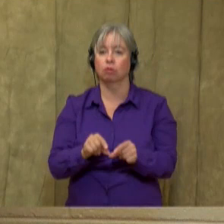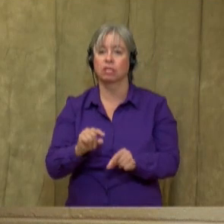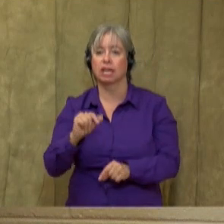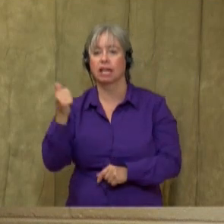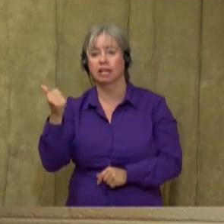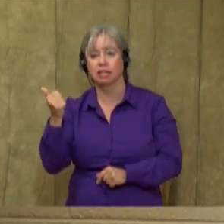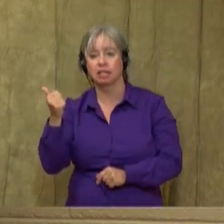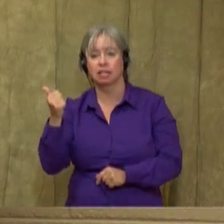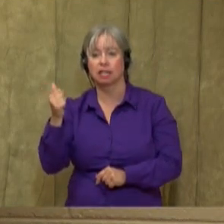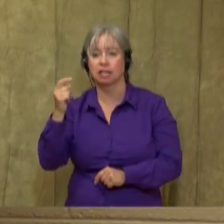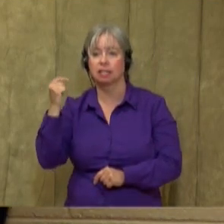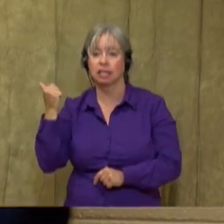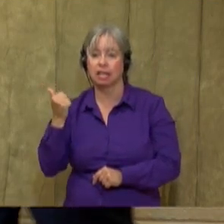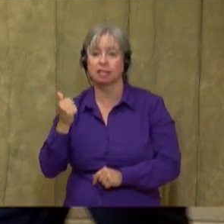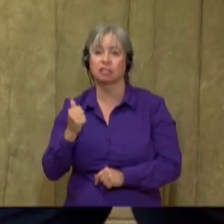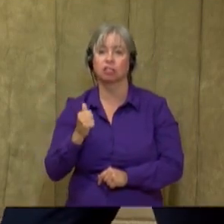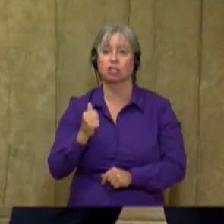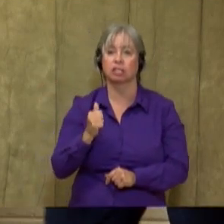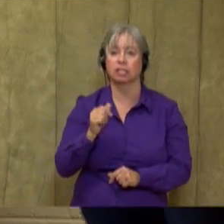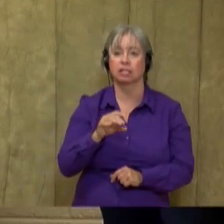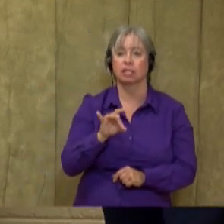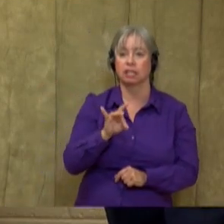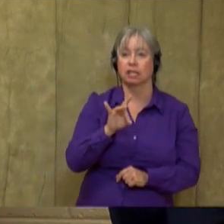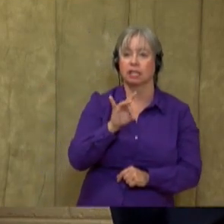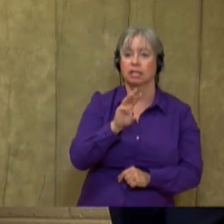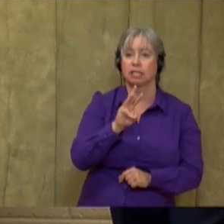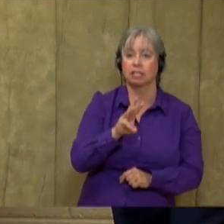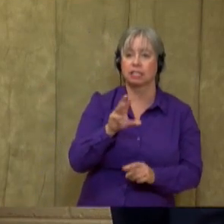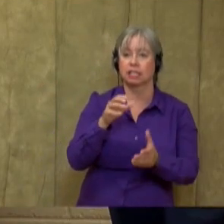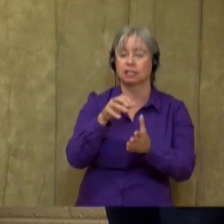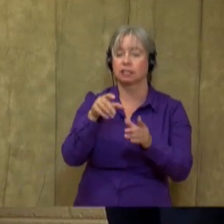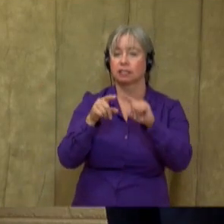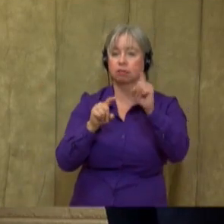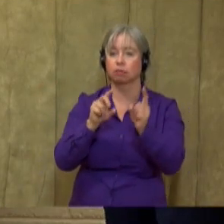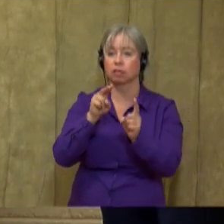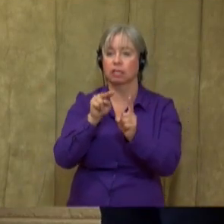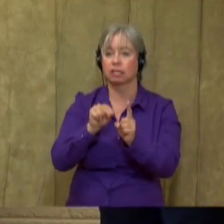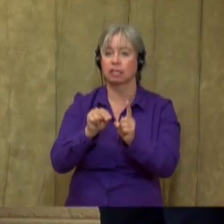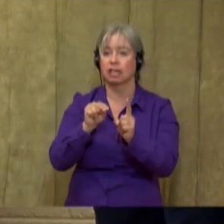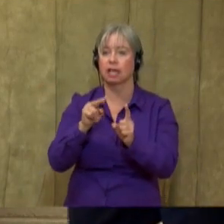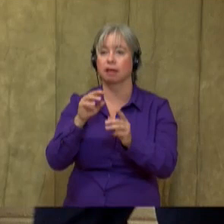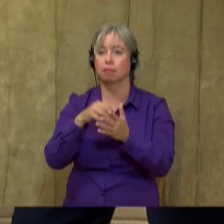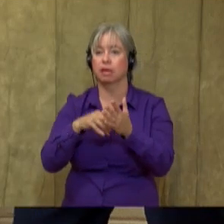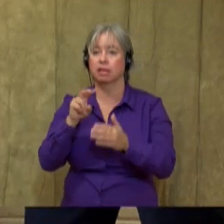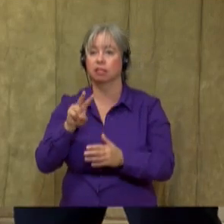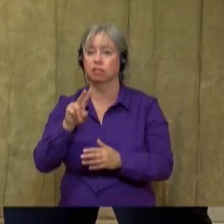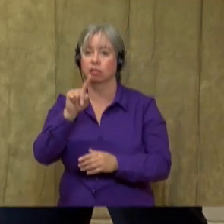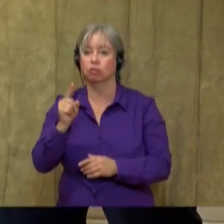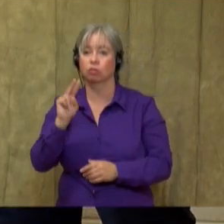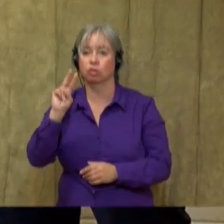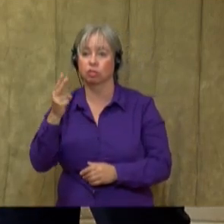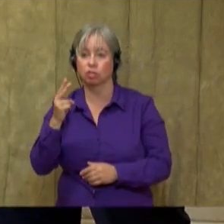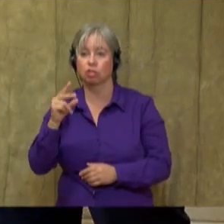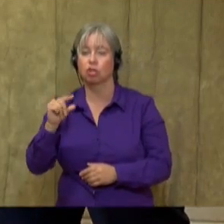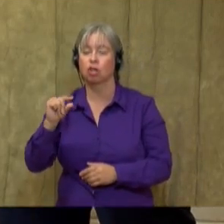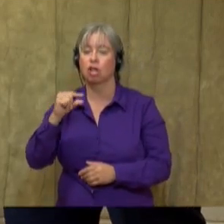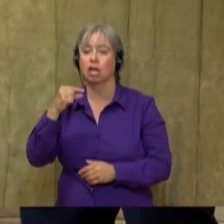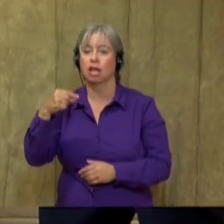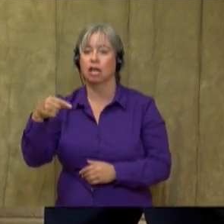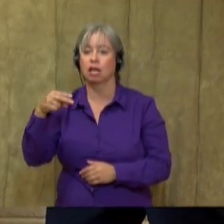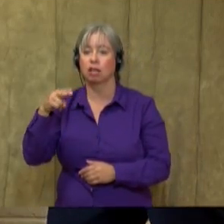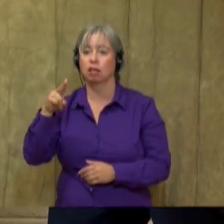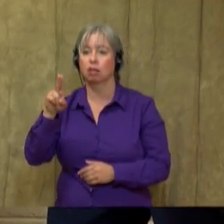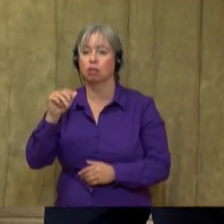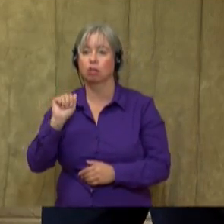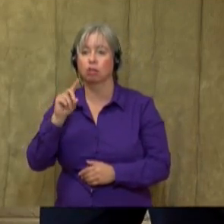And look at how that's behaving here. And then lastly, in purple, we're graphing our inner cubes function,